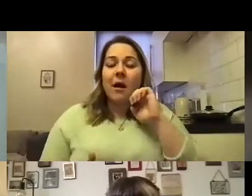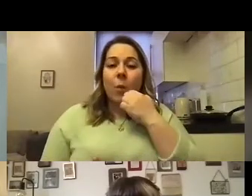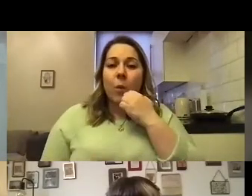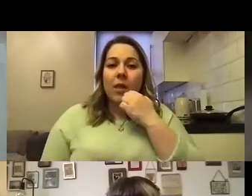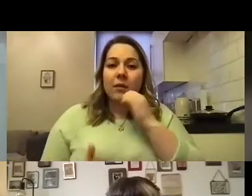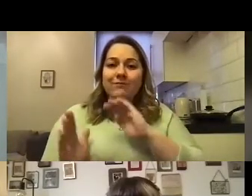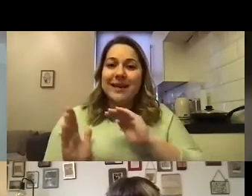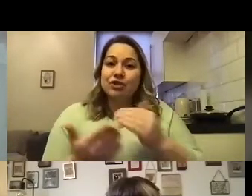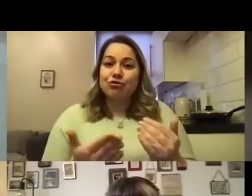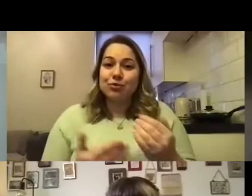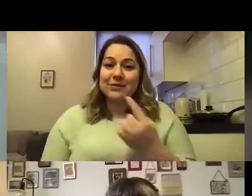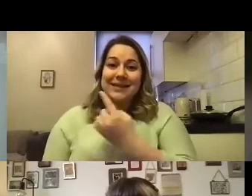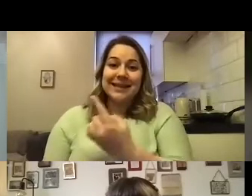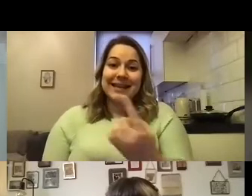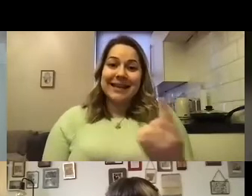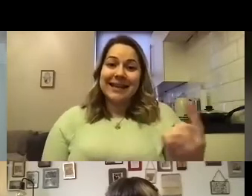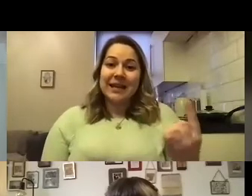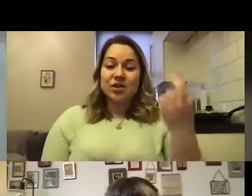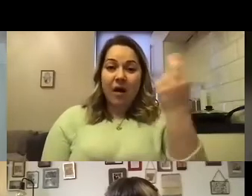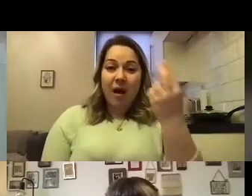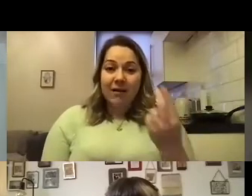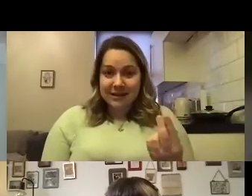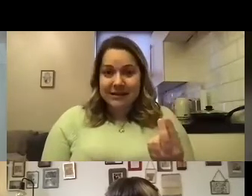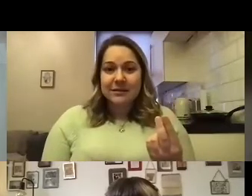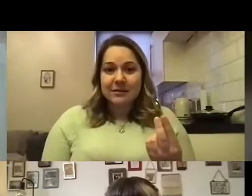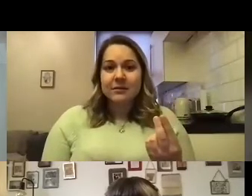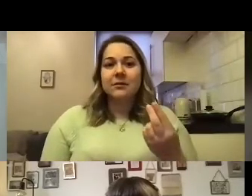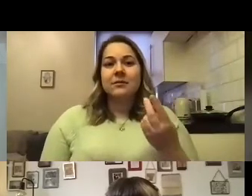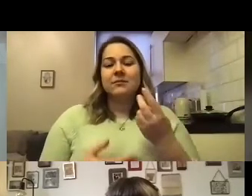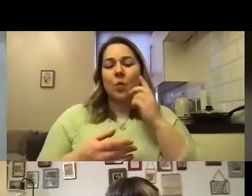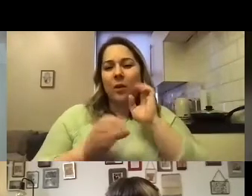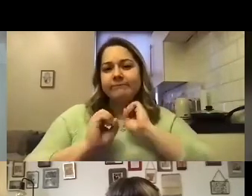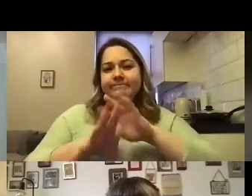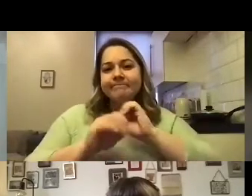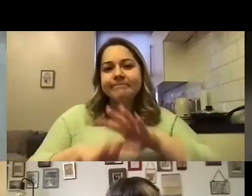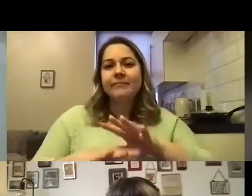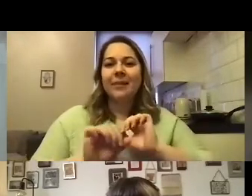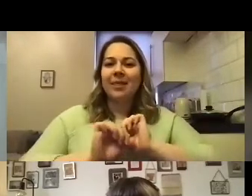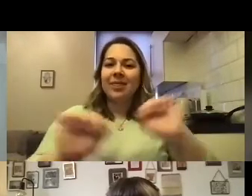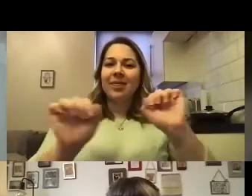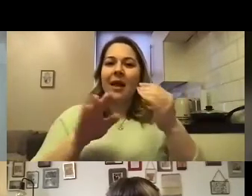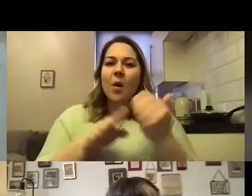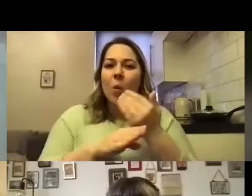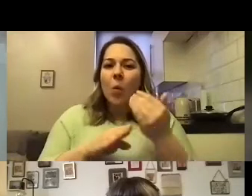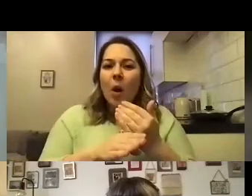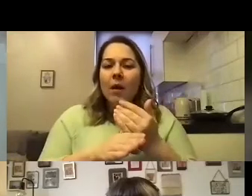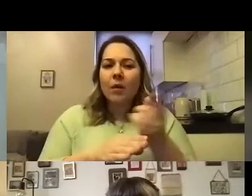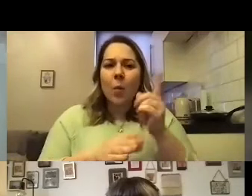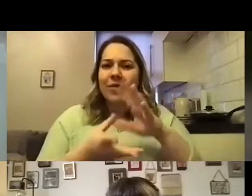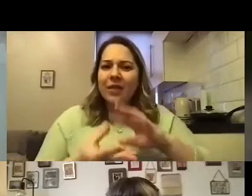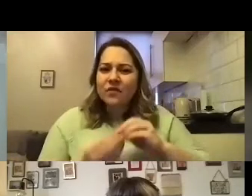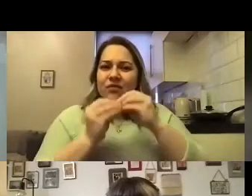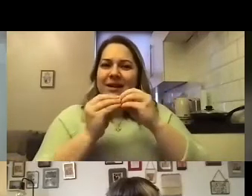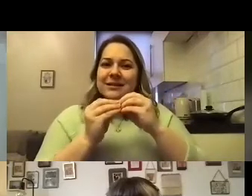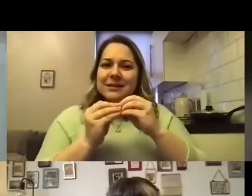our artists to introduce themselves and give a bit of a taste of the work they've made and also the other work